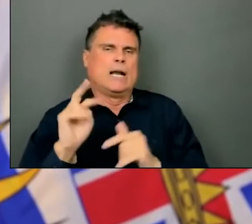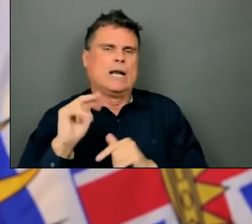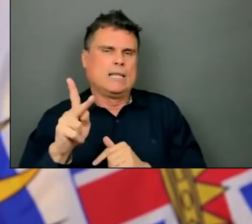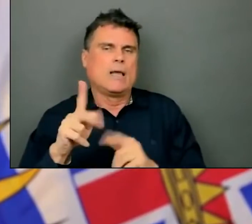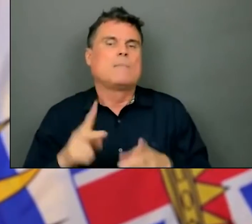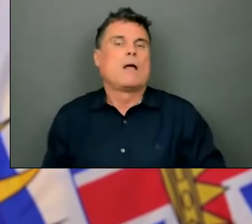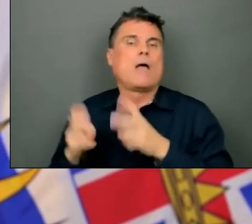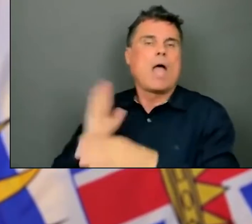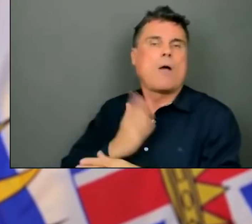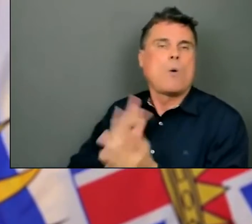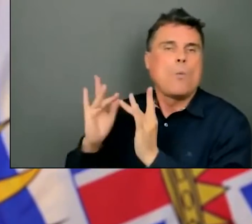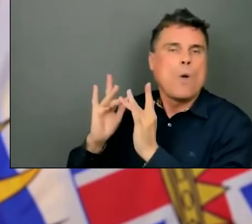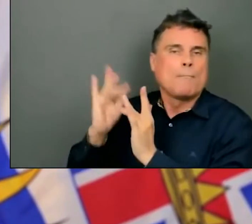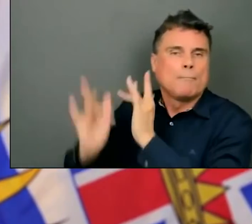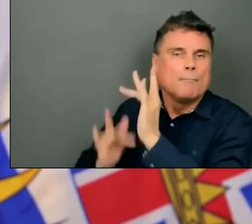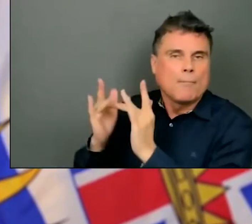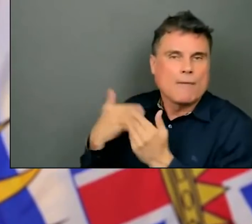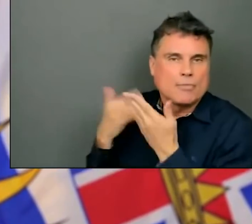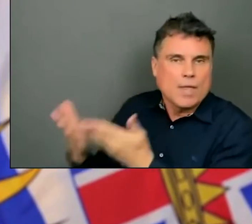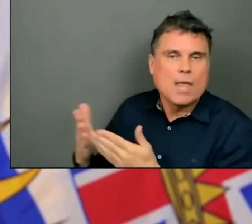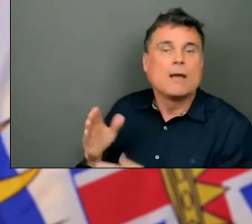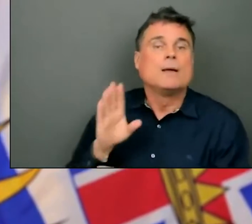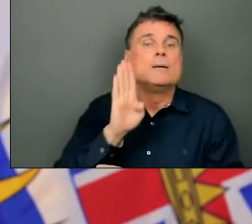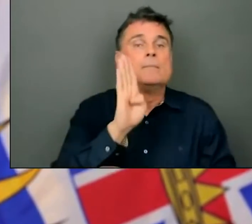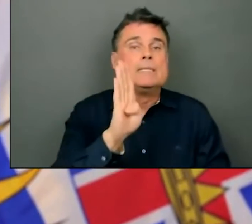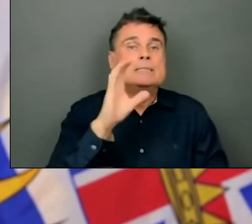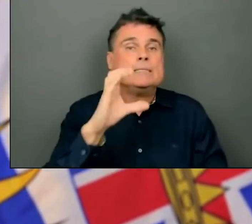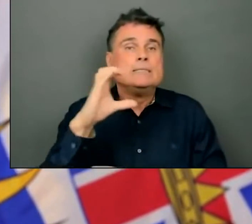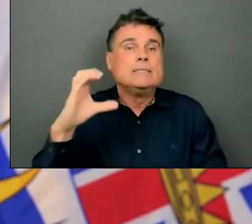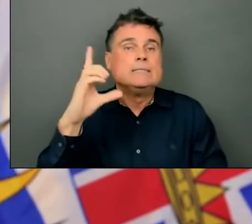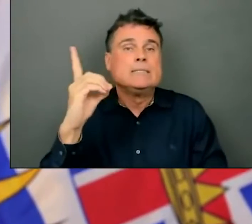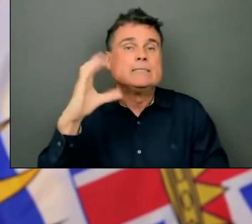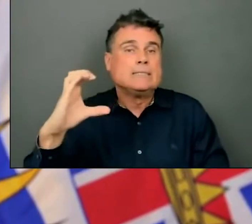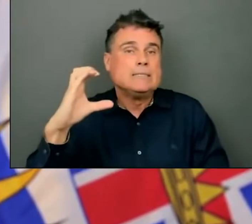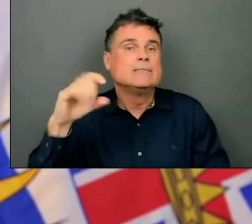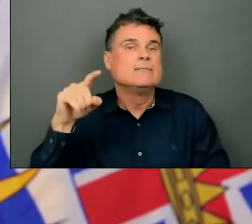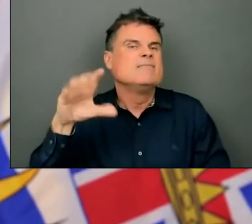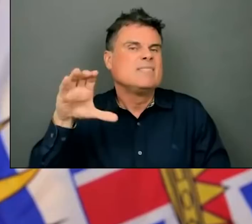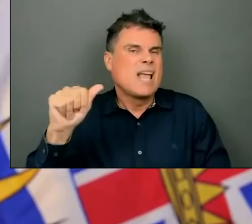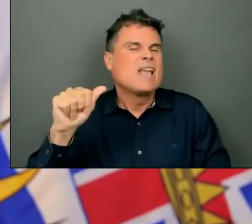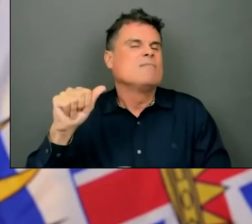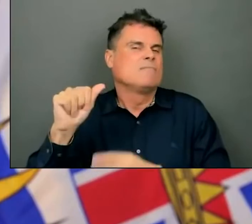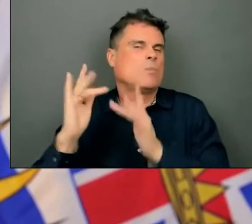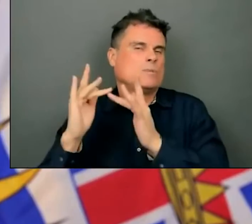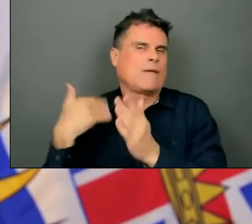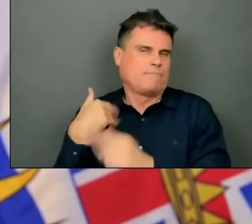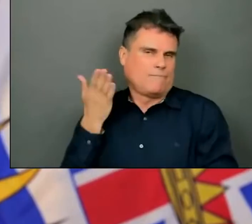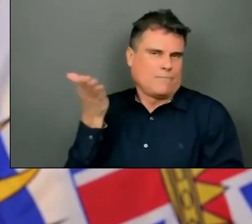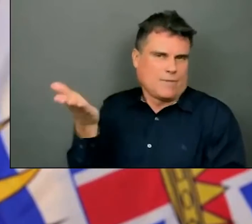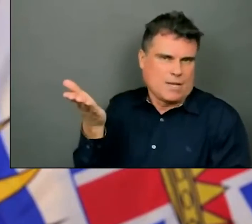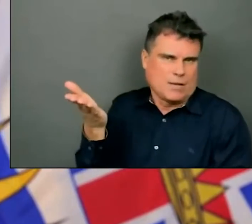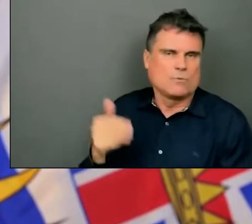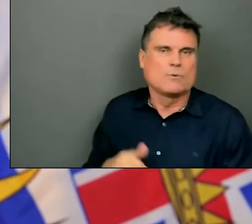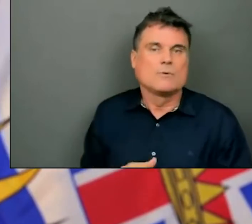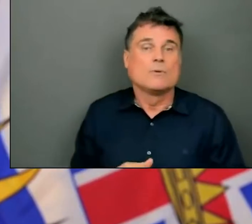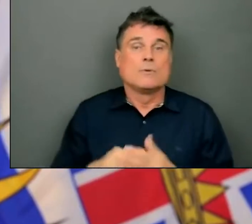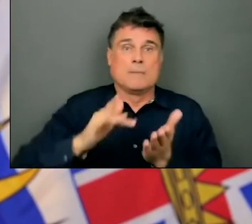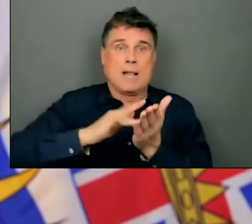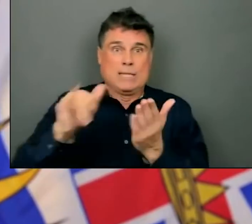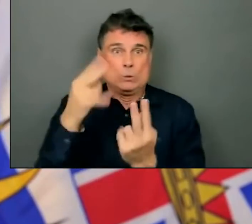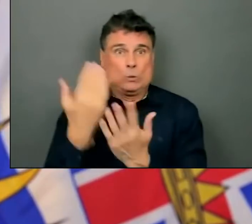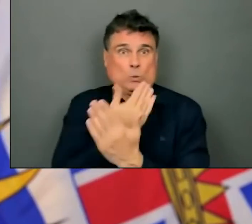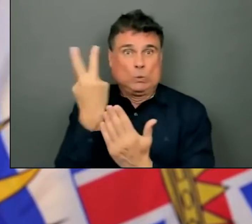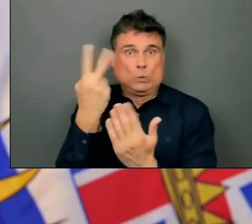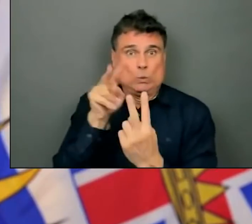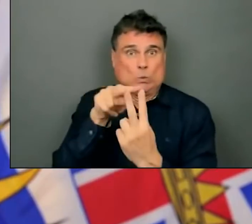BC CDC website. These are important to help prevent severe illness. But it is